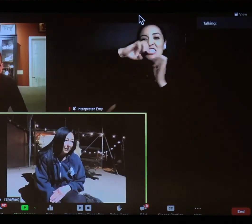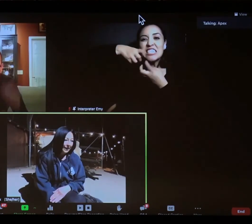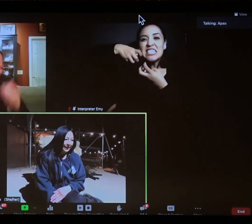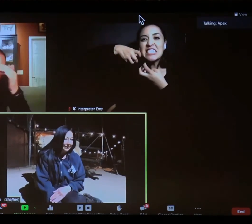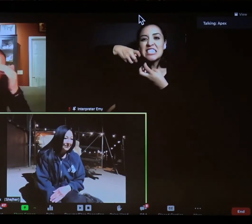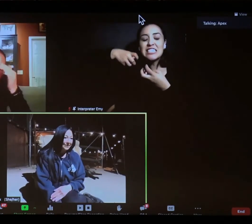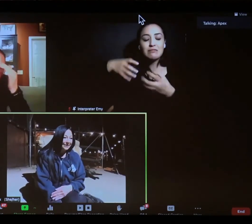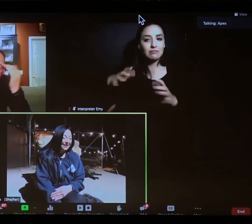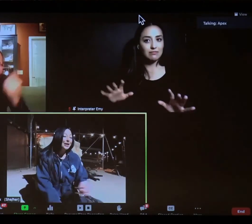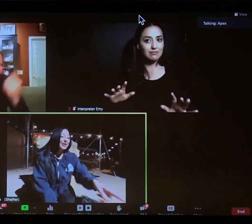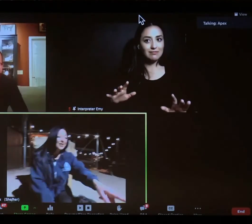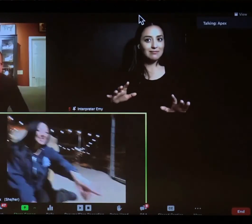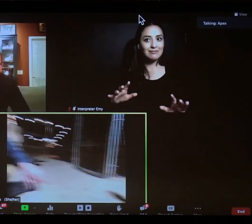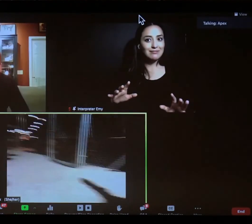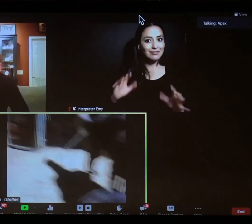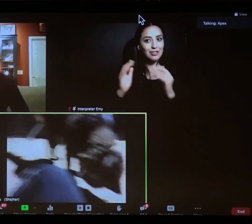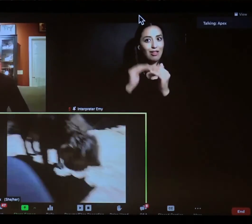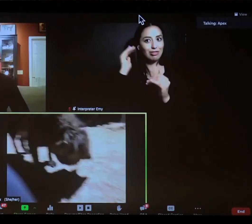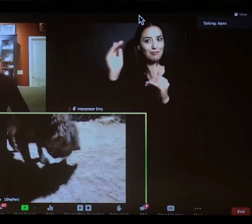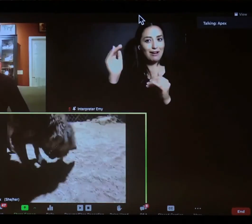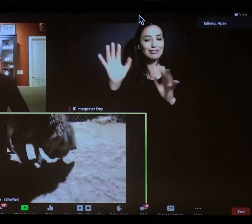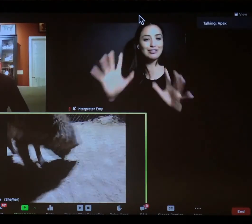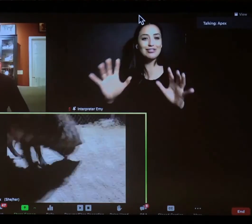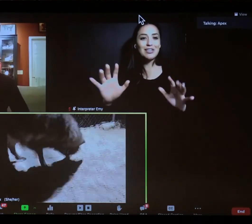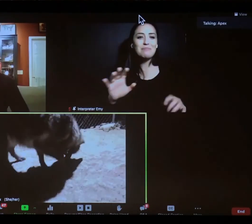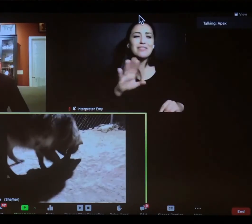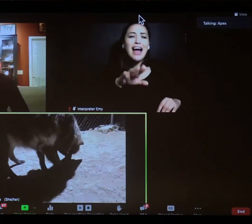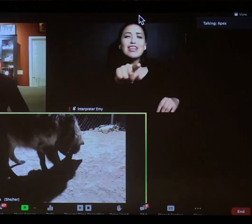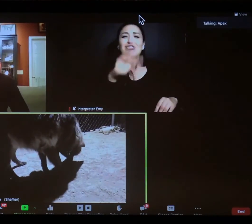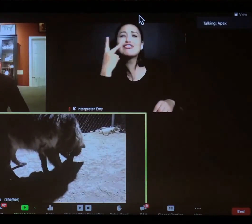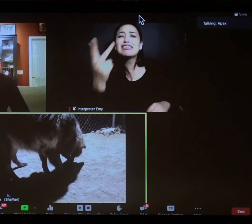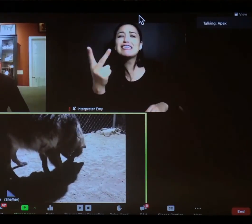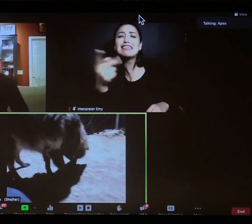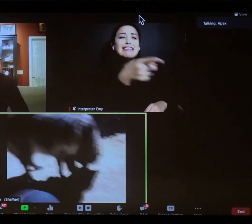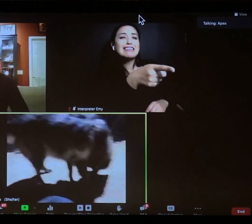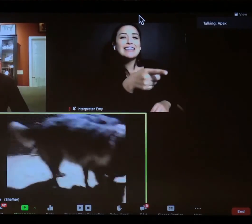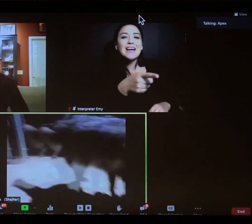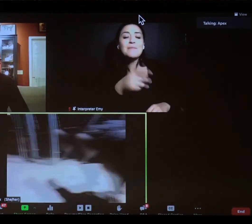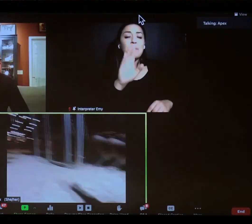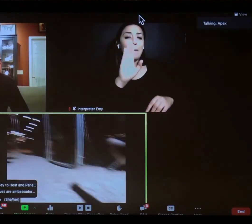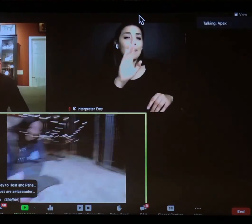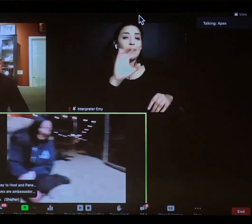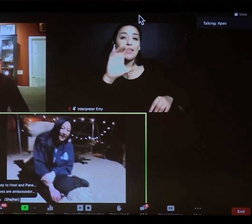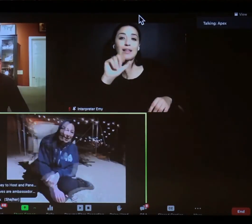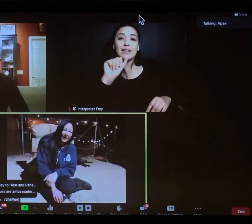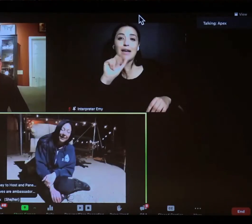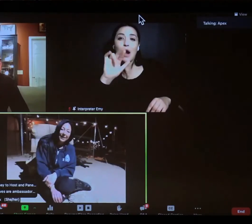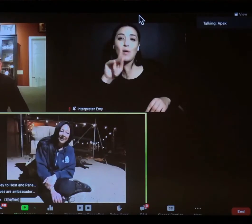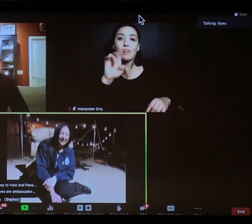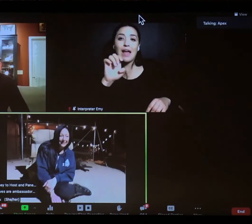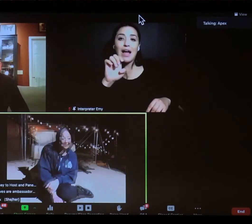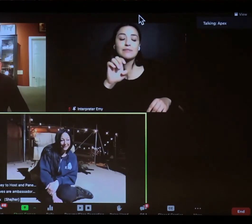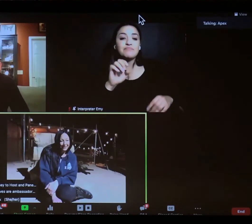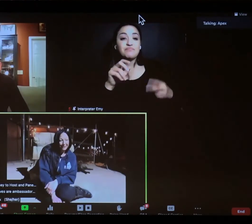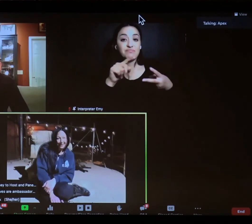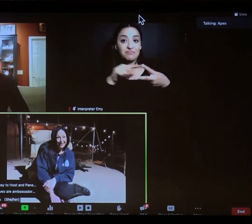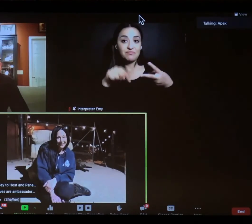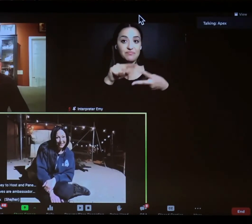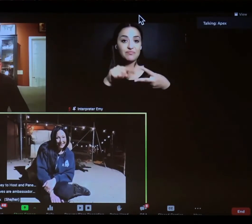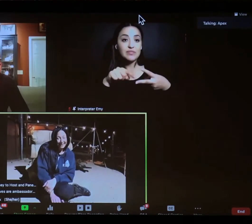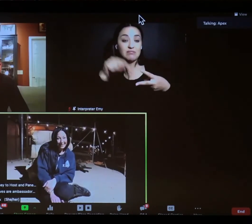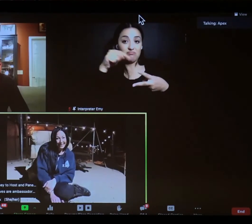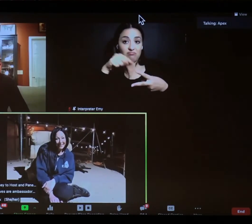but look at her, she's chasing a lot. I have another question for you guys, which is a 2-part question. One, is this conference going to